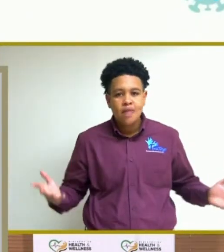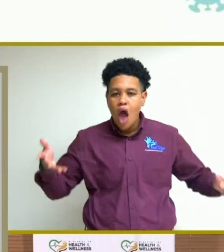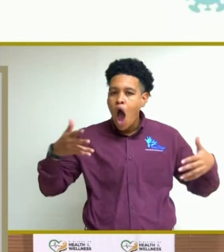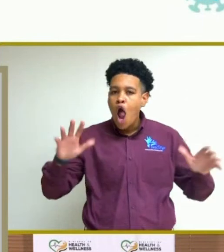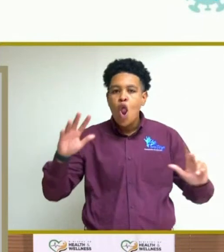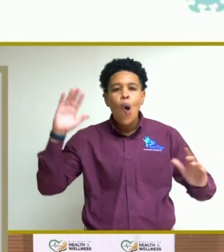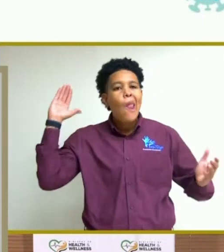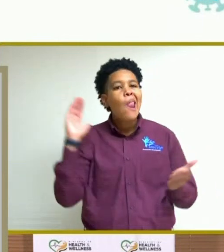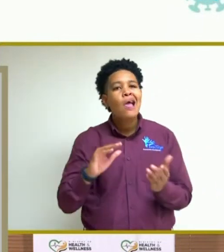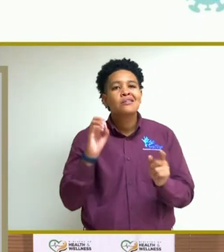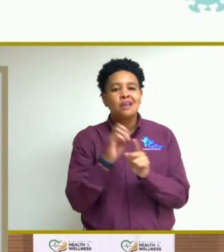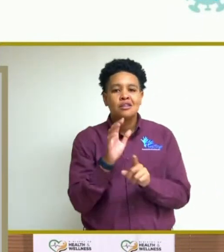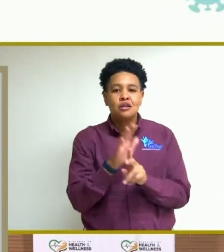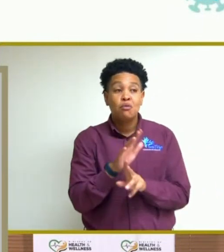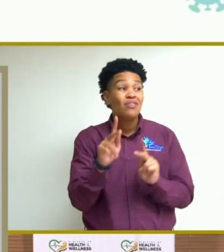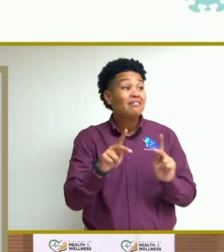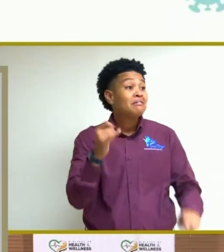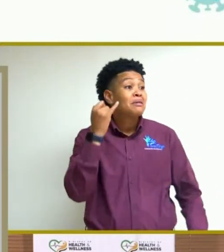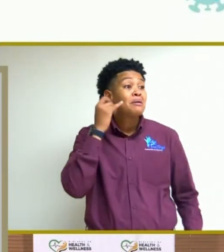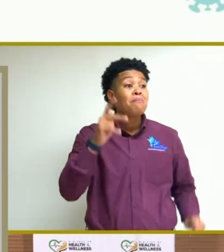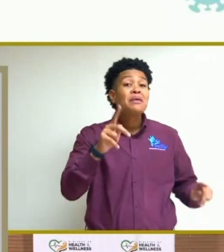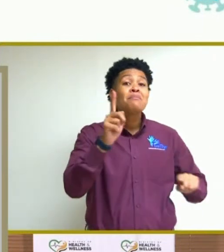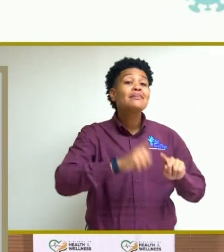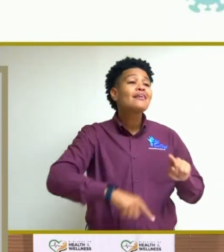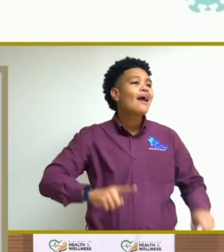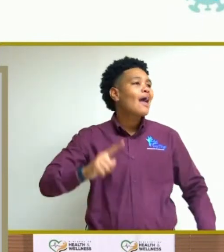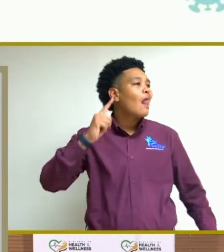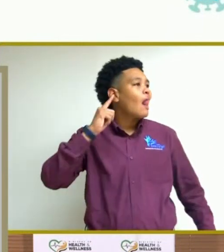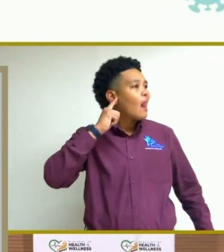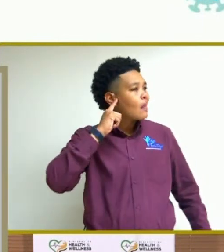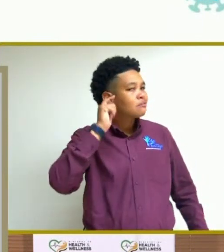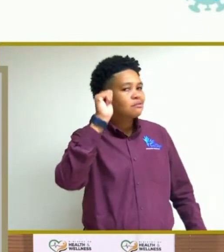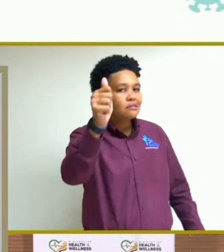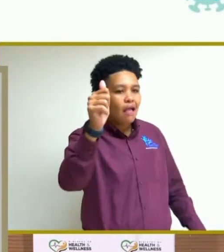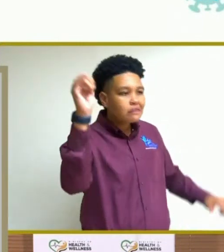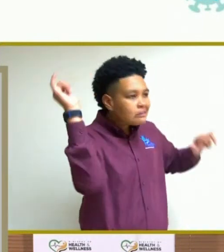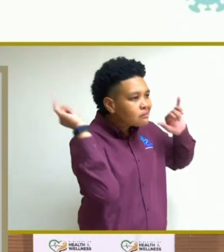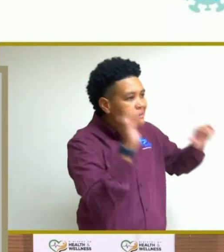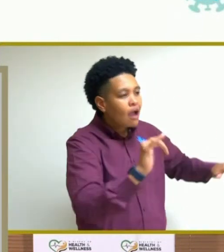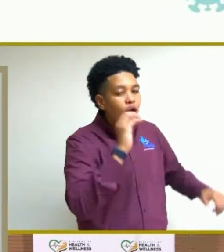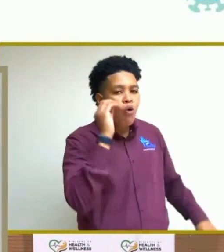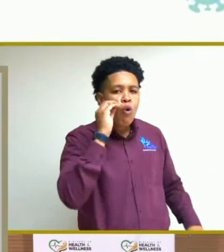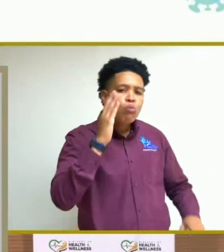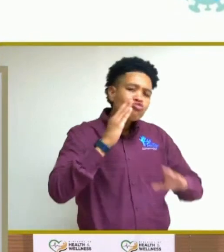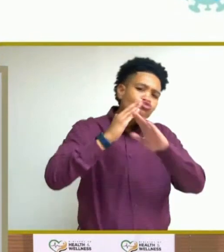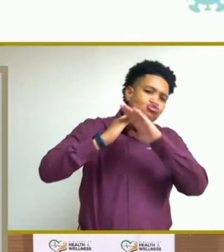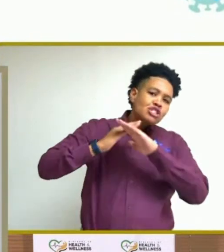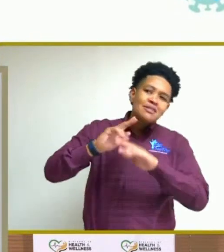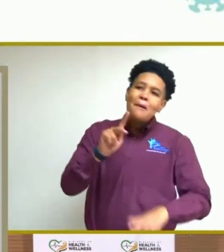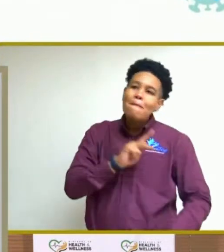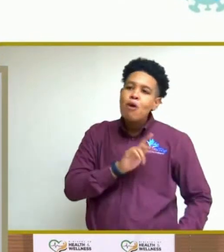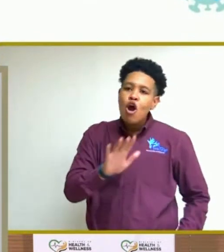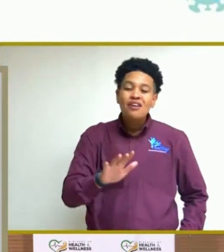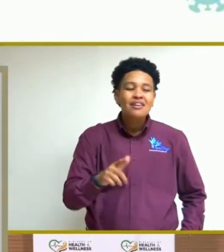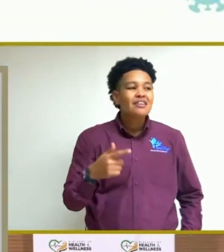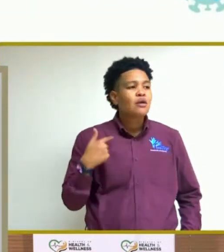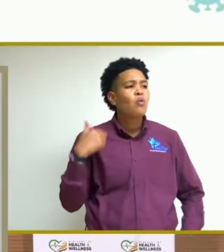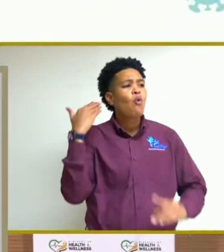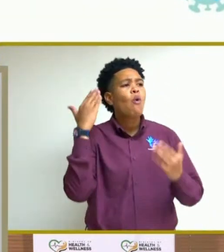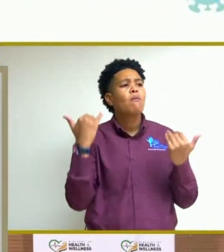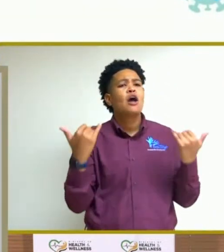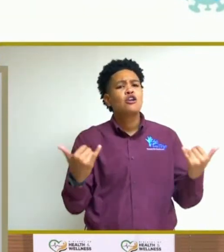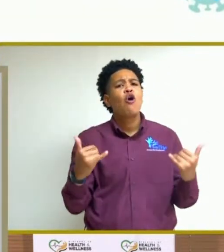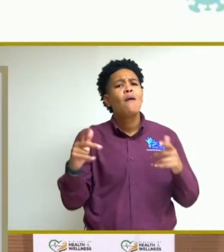If persons cannot take it upon themselves to personally restrict themselves, and this is what we would have hoped by this